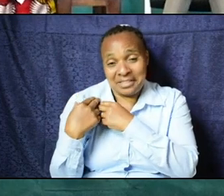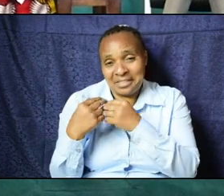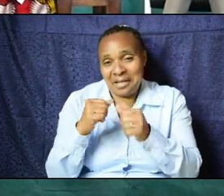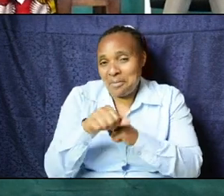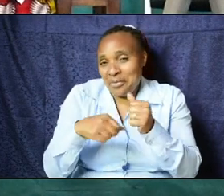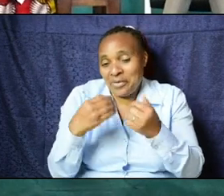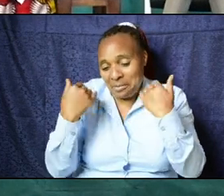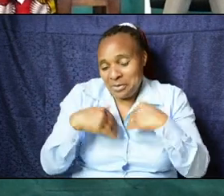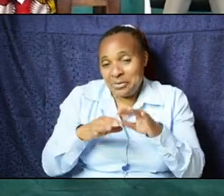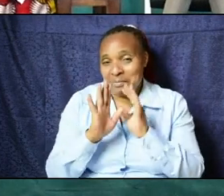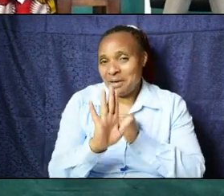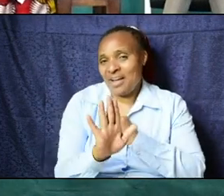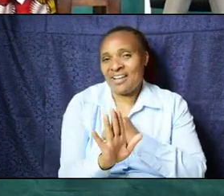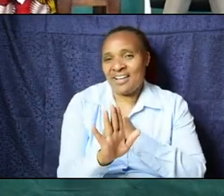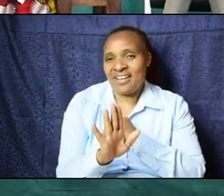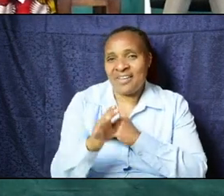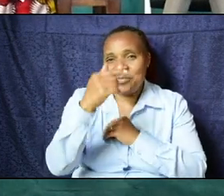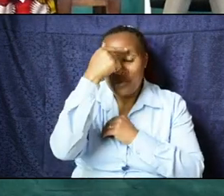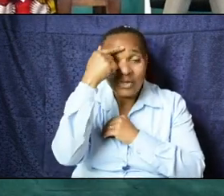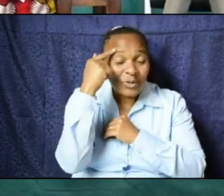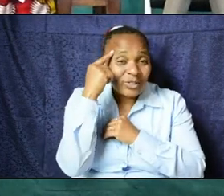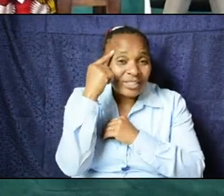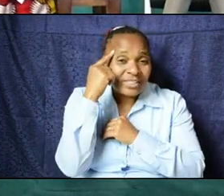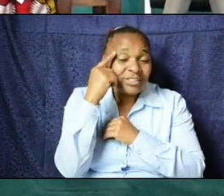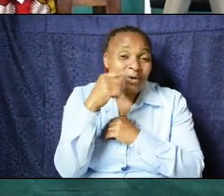It depends on the person, uh-huh. No, people